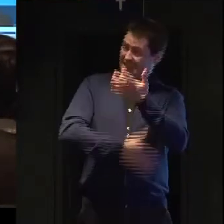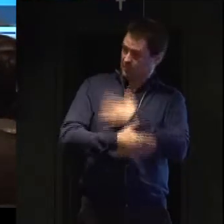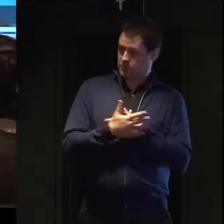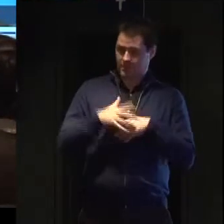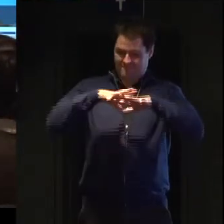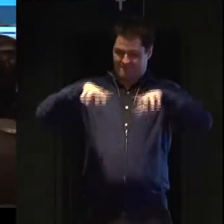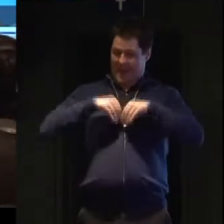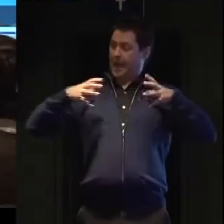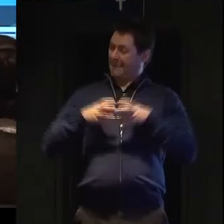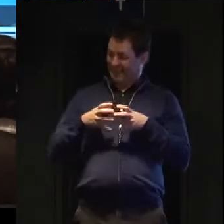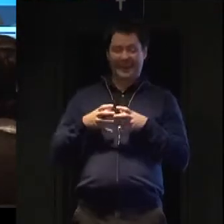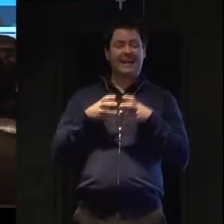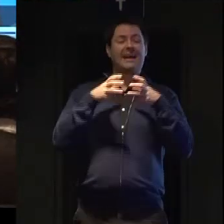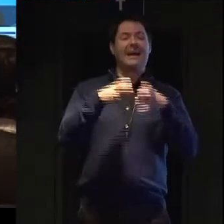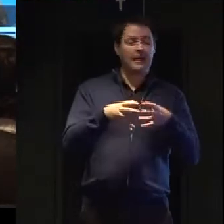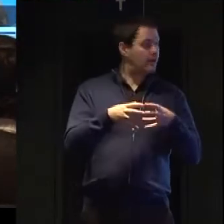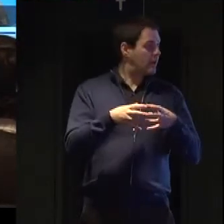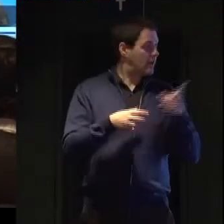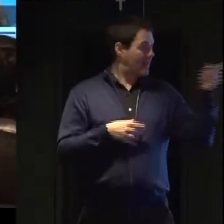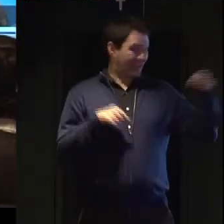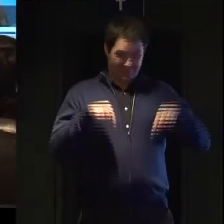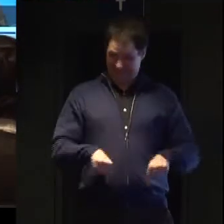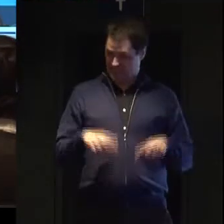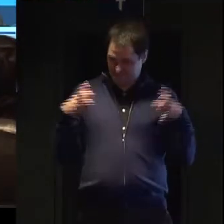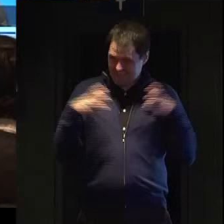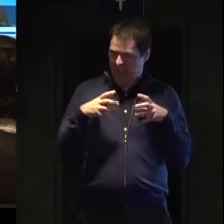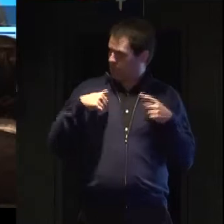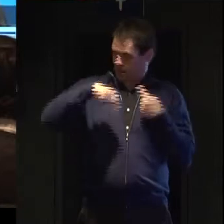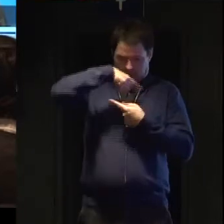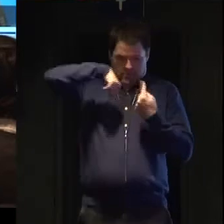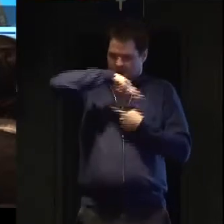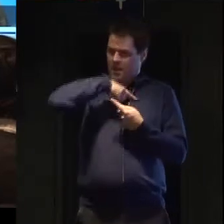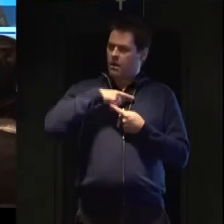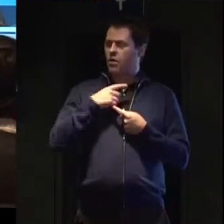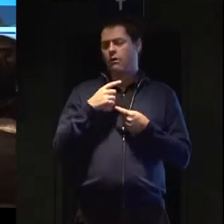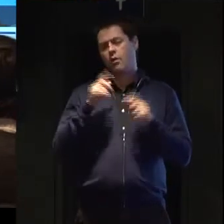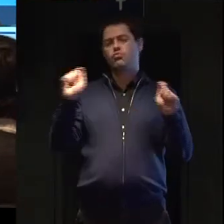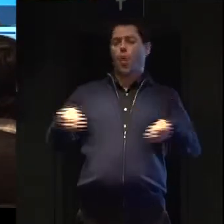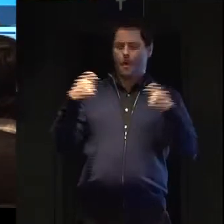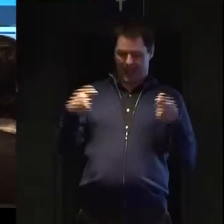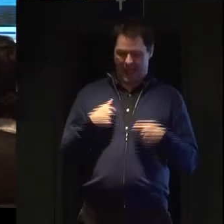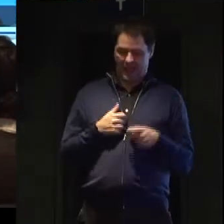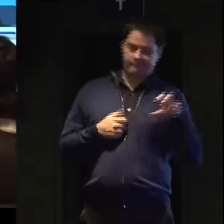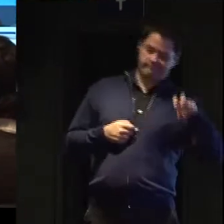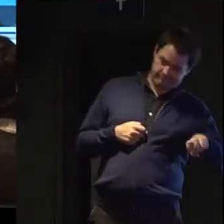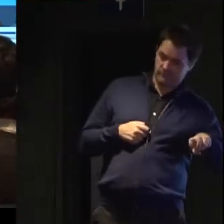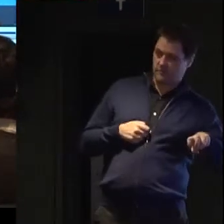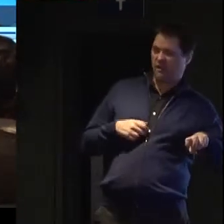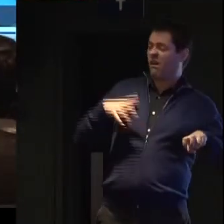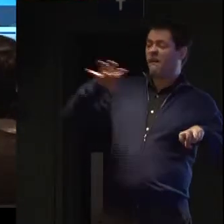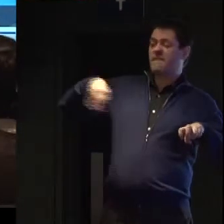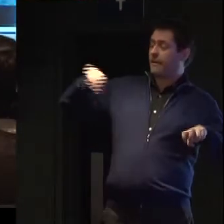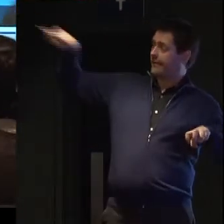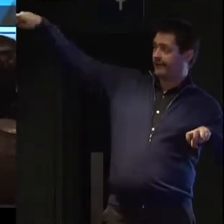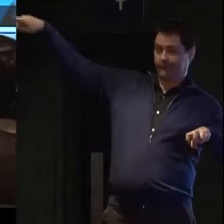We tend never to be as close as we are here today as a family. This doesn't happen. Normally the disabled section is some